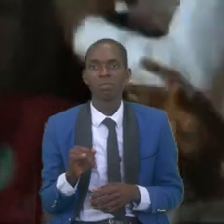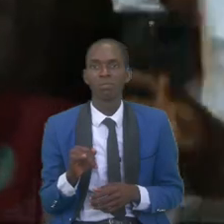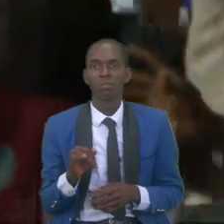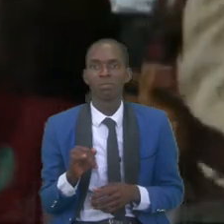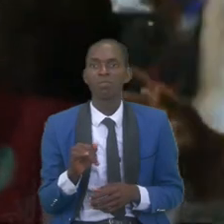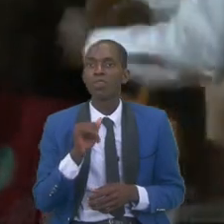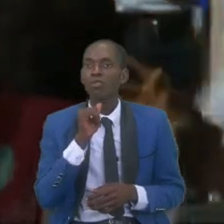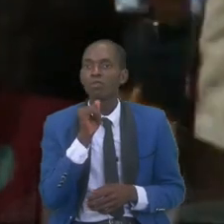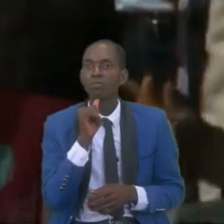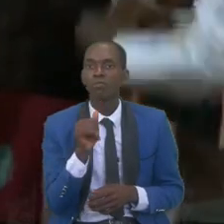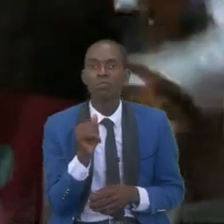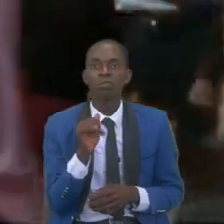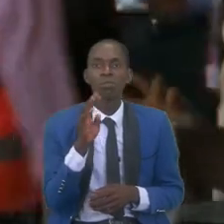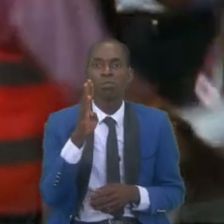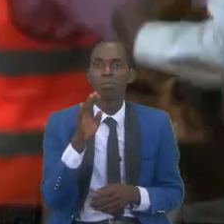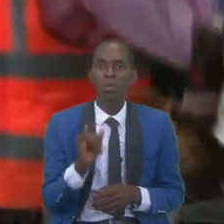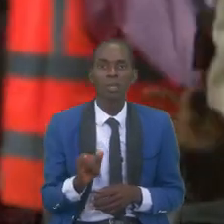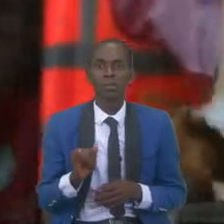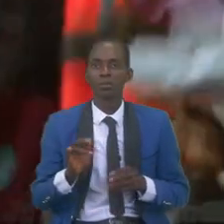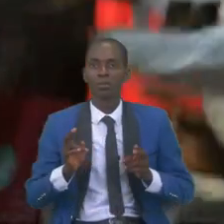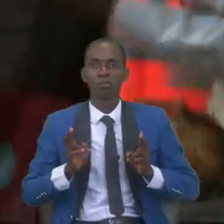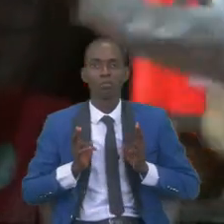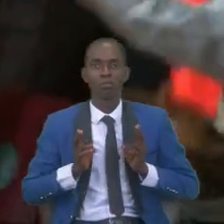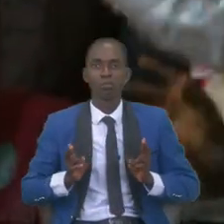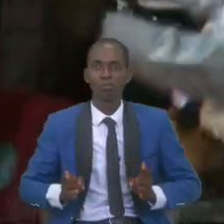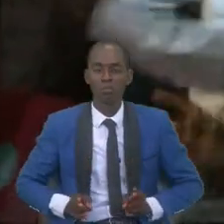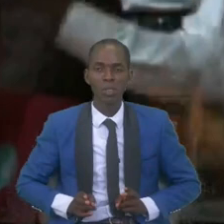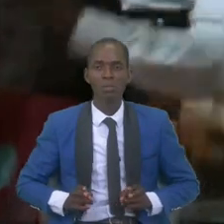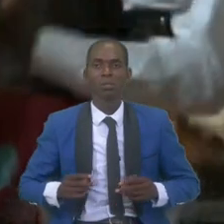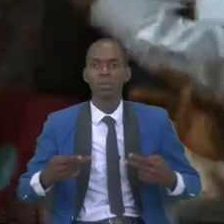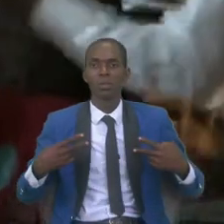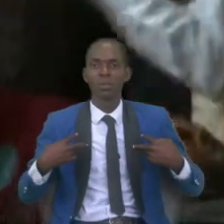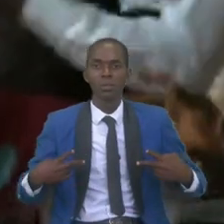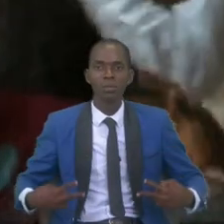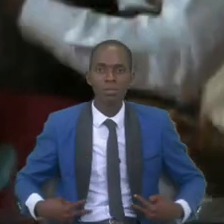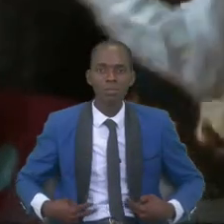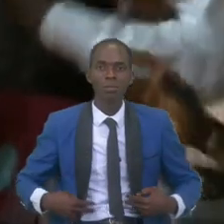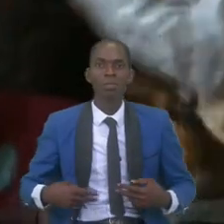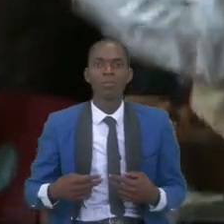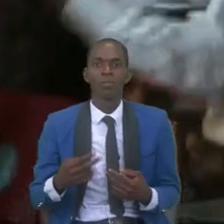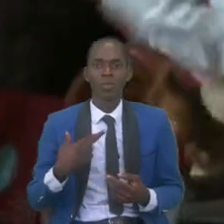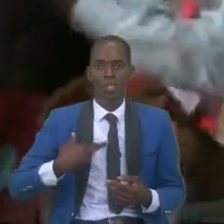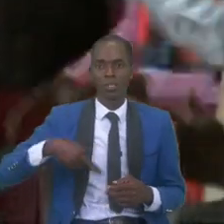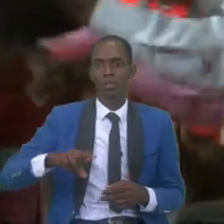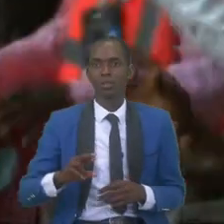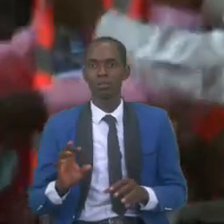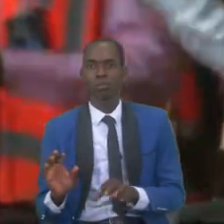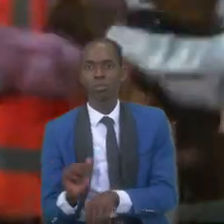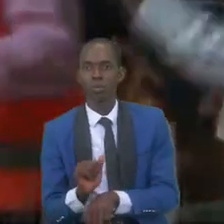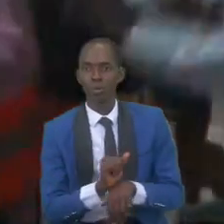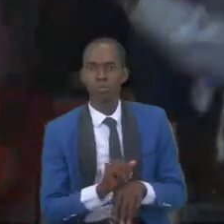not by human, physical, religious activity,